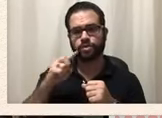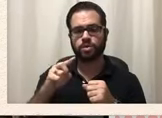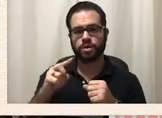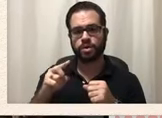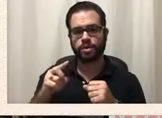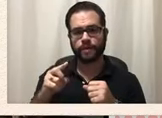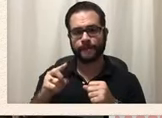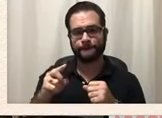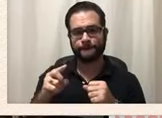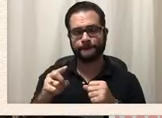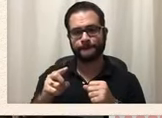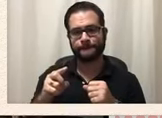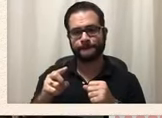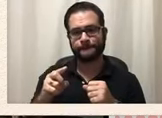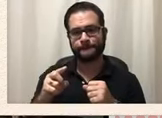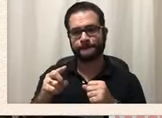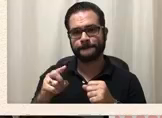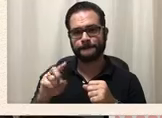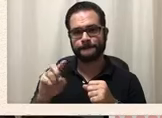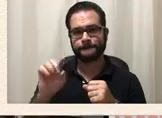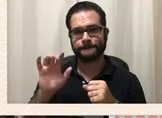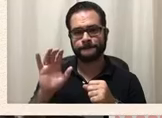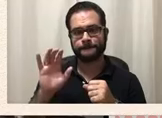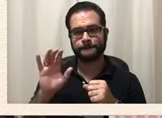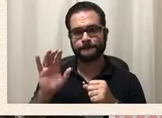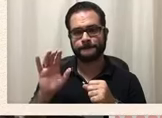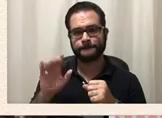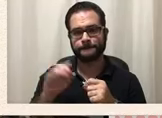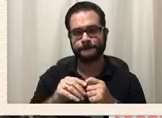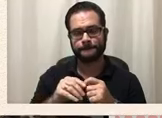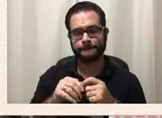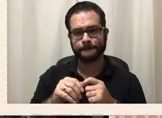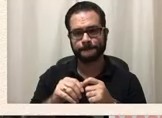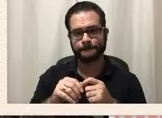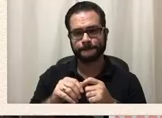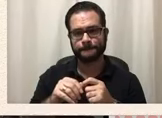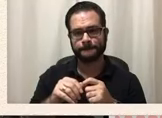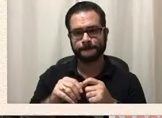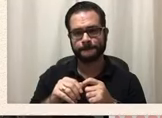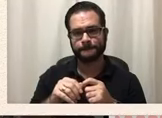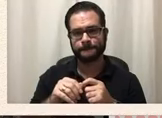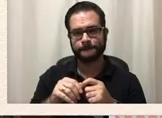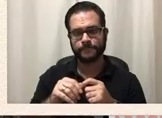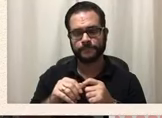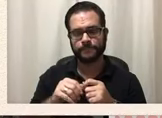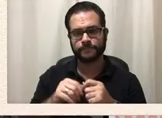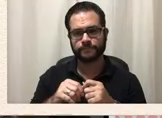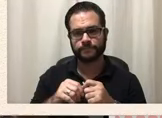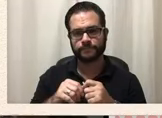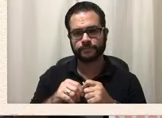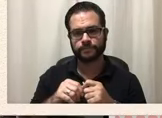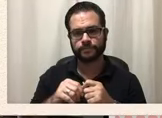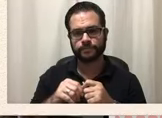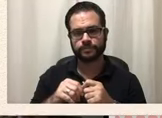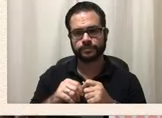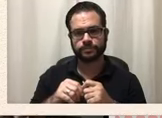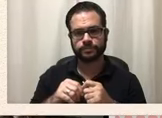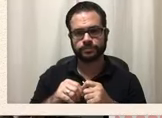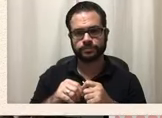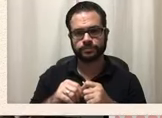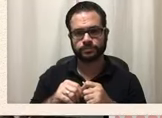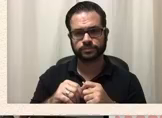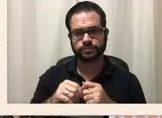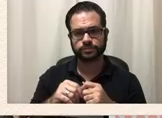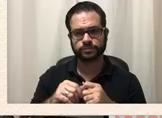your getting to know people in your life to help each other out